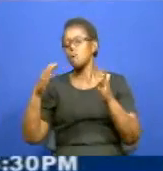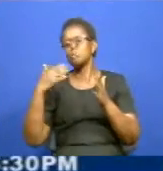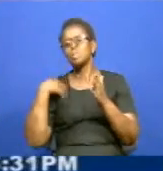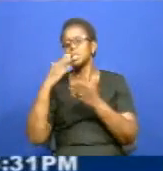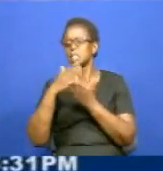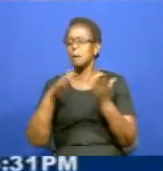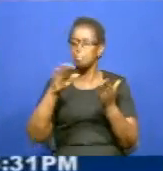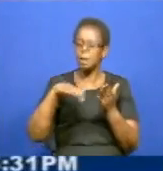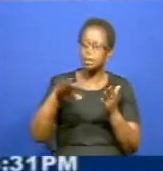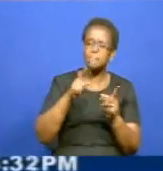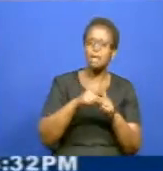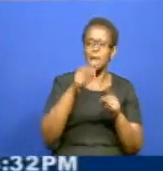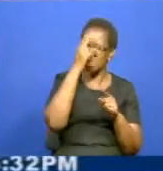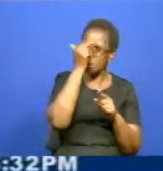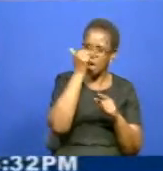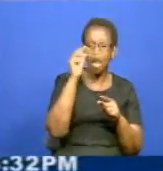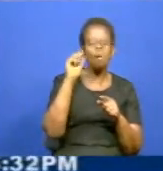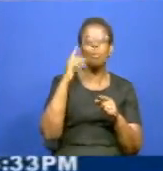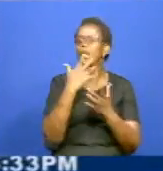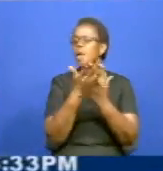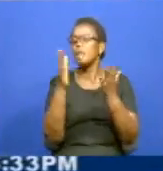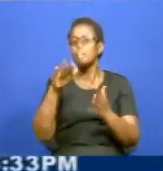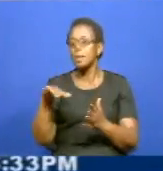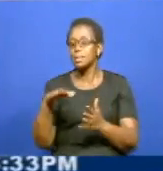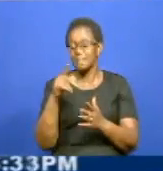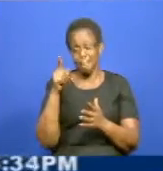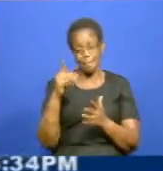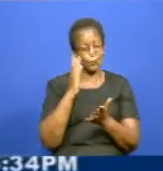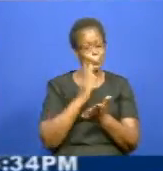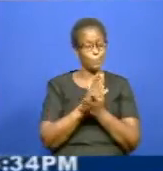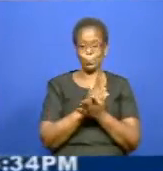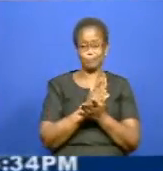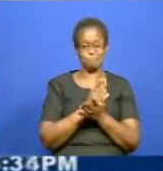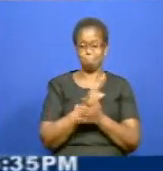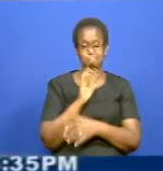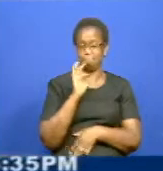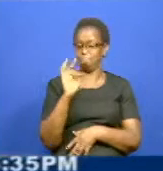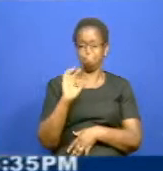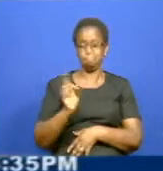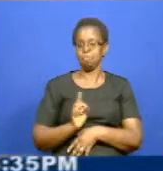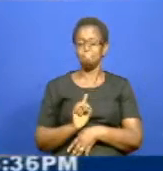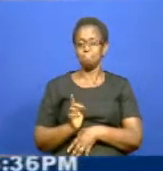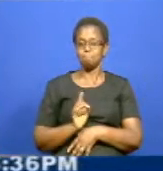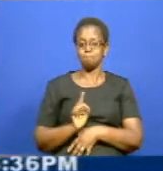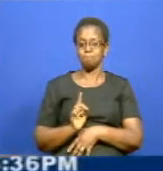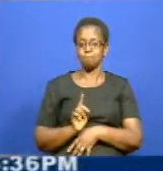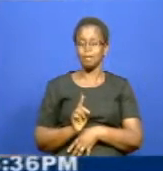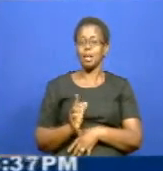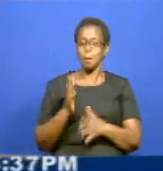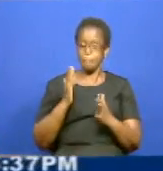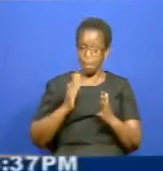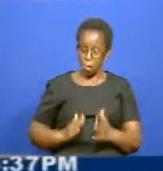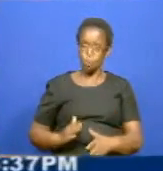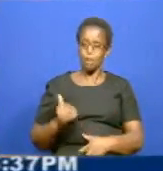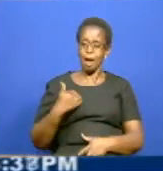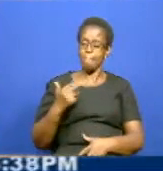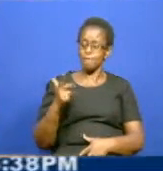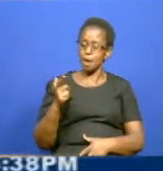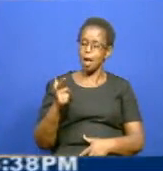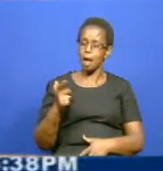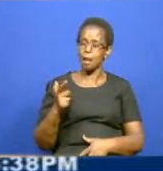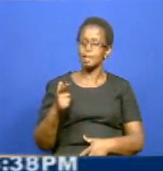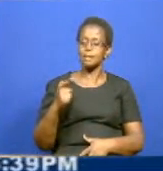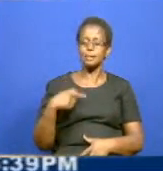Rongai, wherever. This is very dangerous, Mr. Speaker. A person carrying a weapon, going to